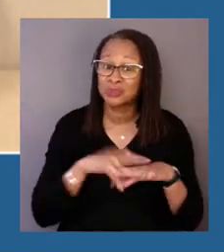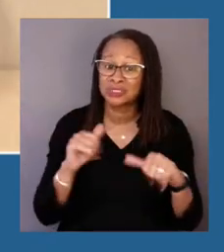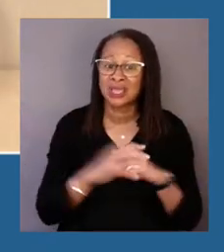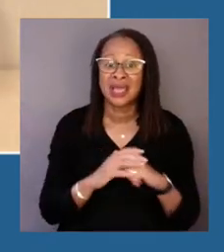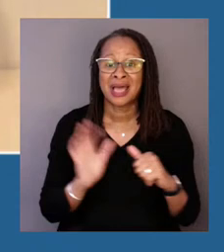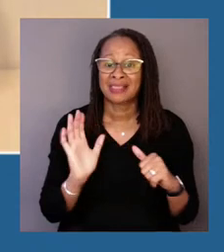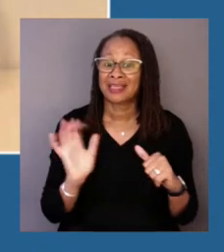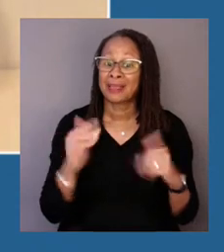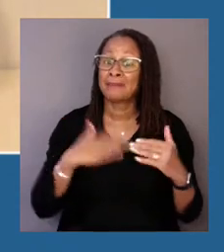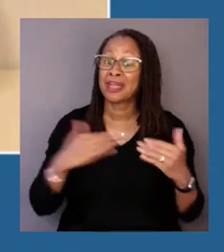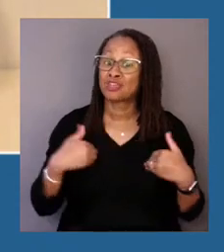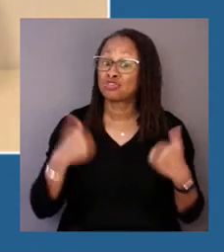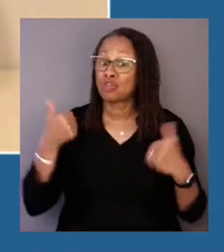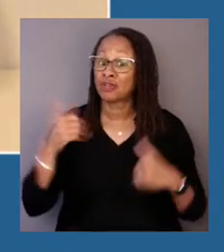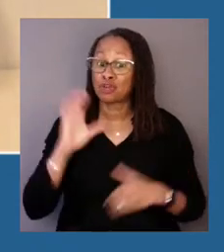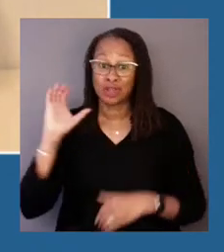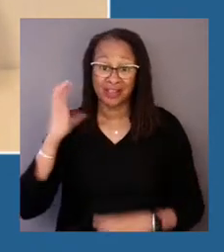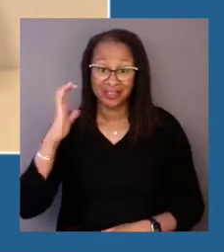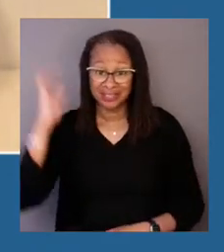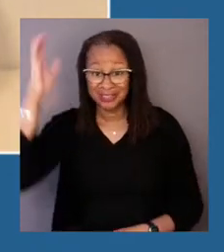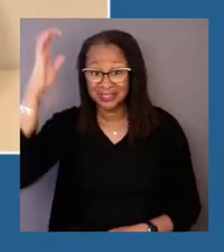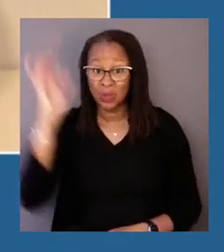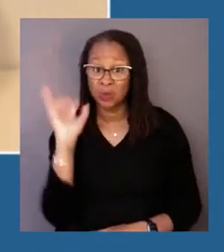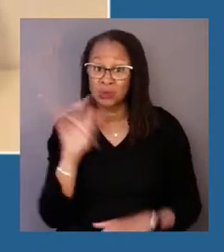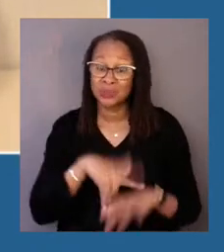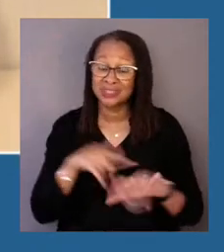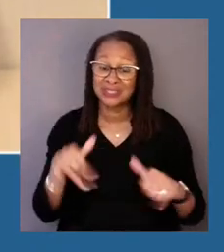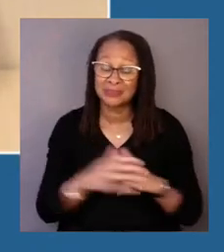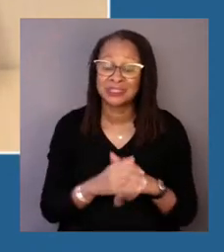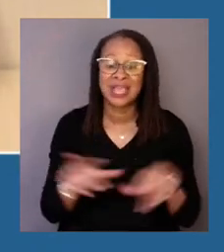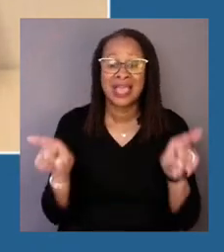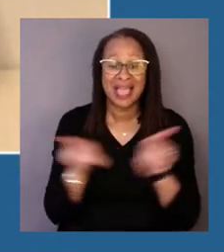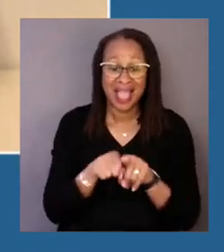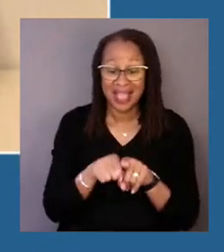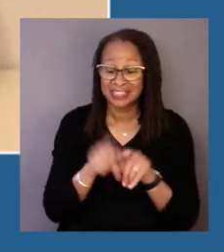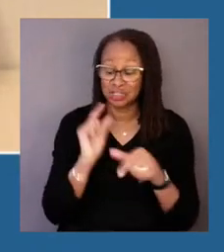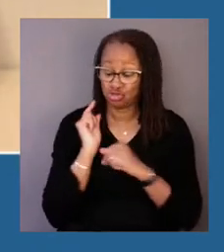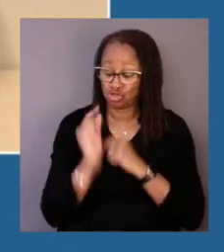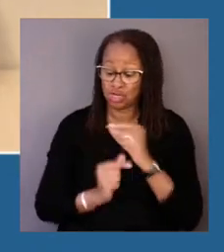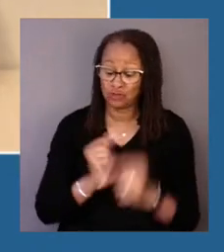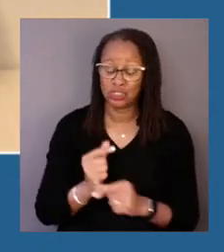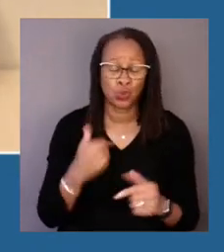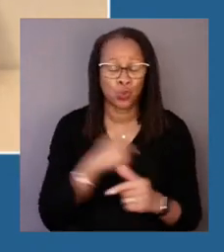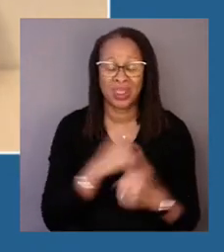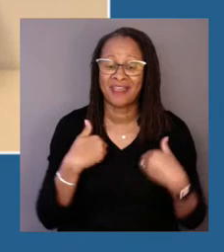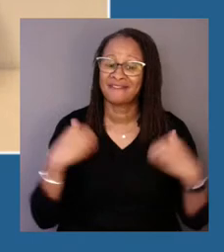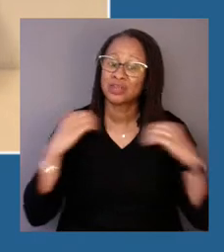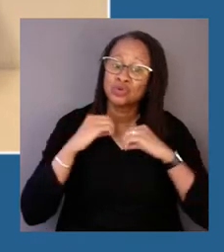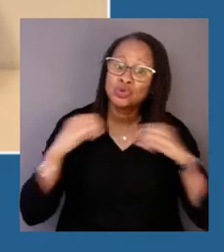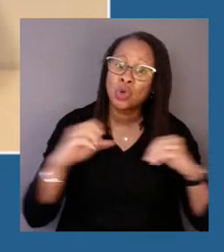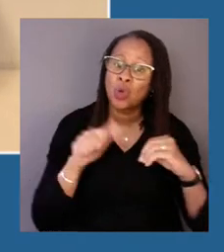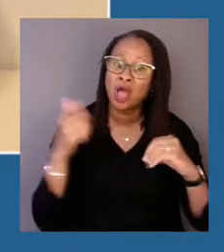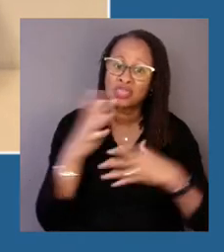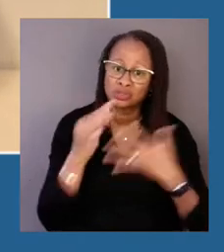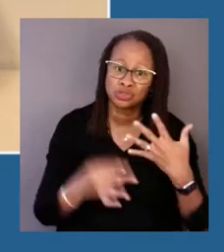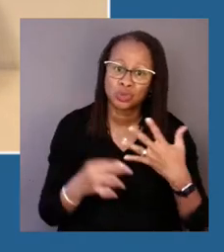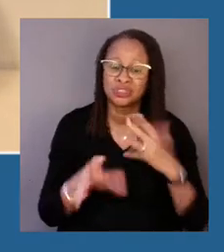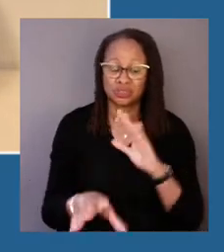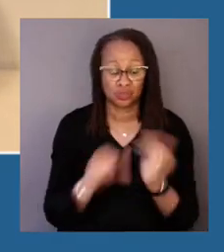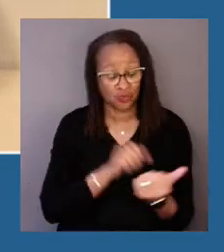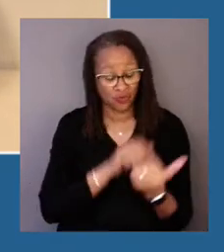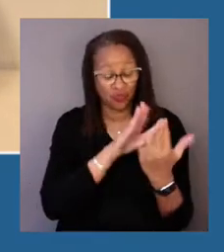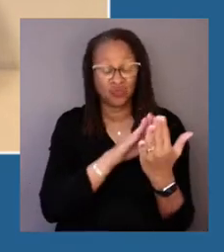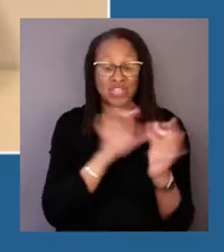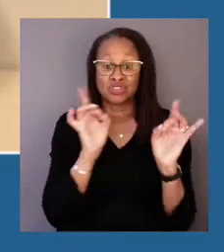and stuff like that. So it's kind of like, as a generation, we have like no other choice but to face this crisis head on and try